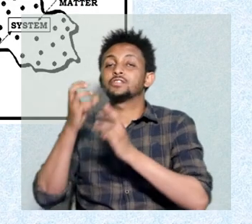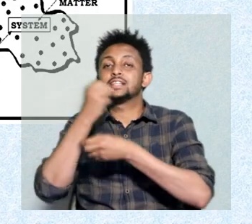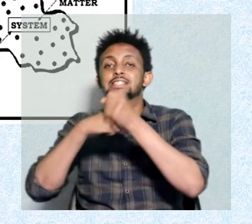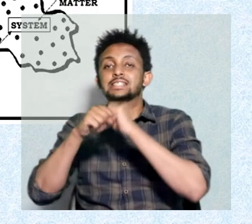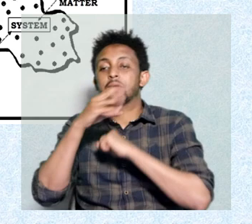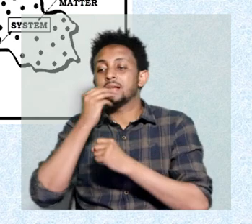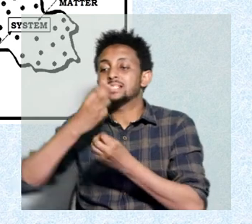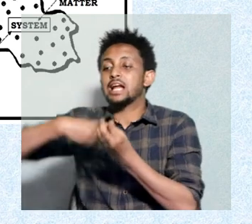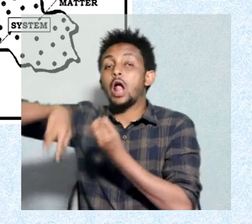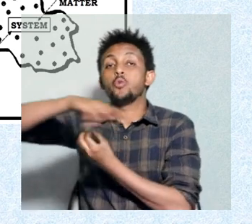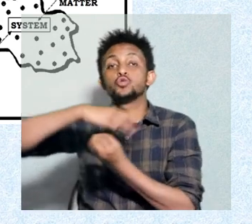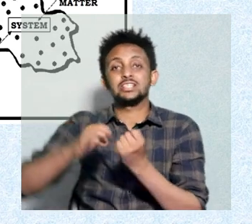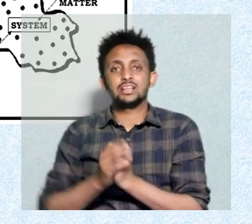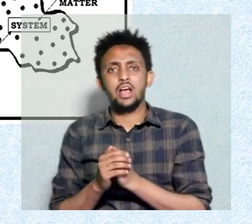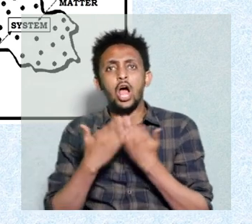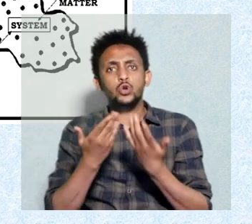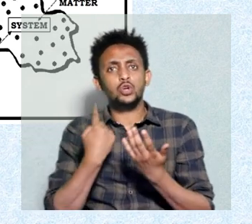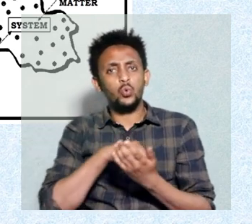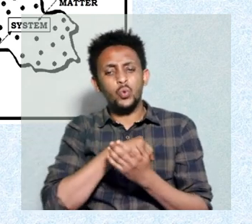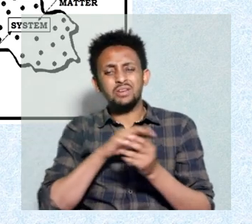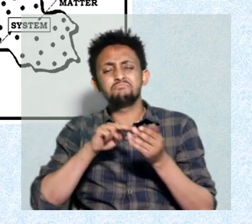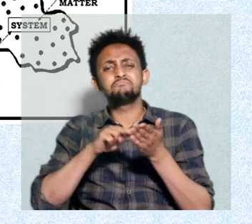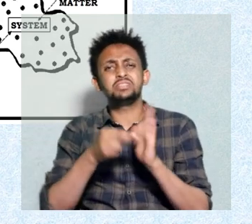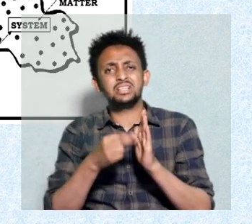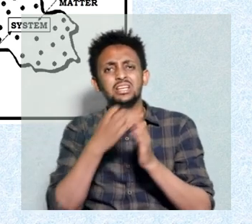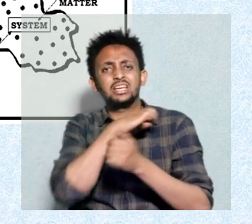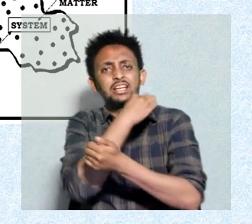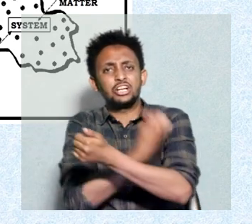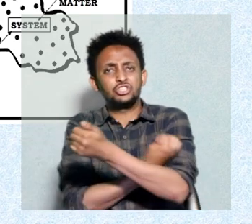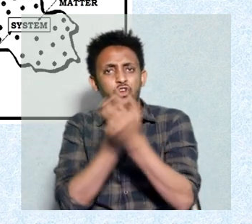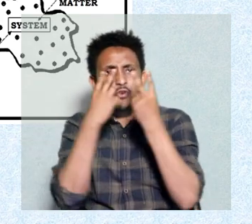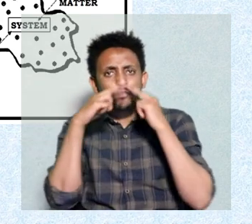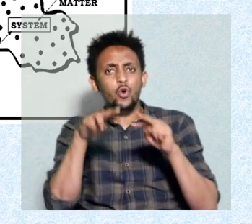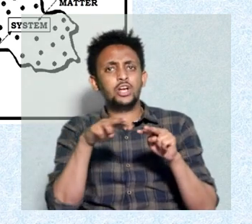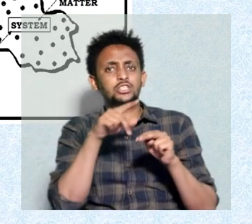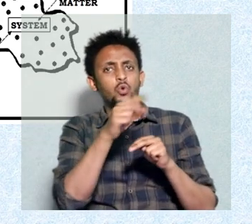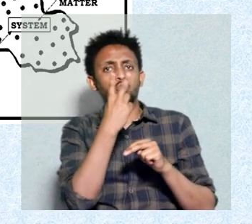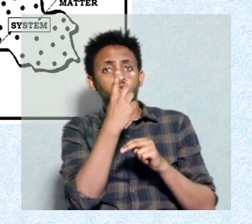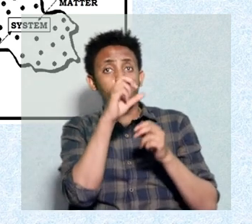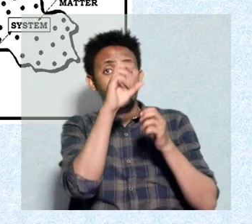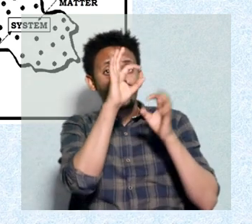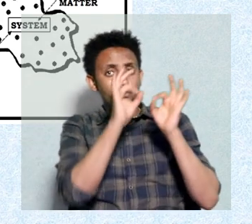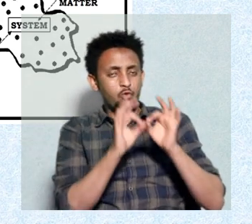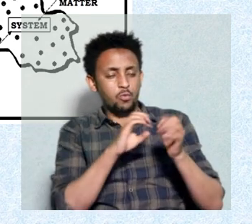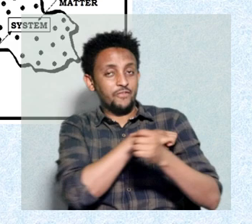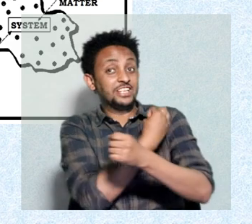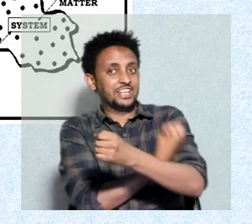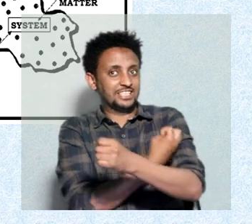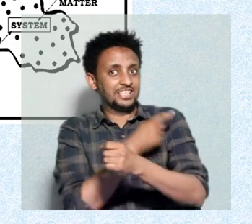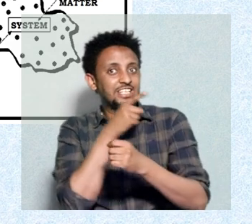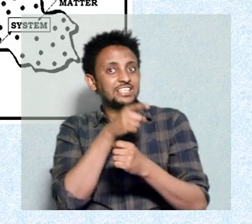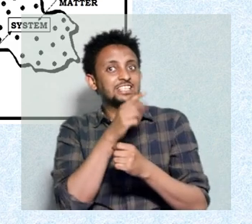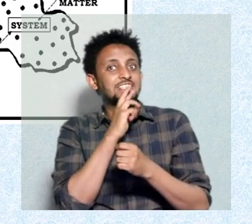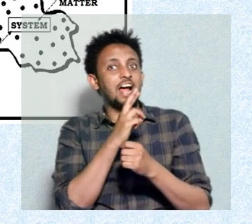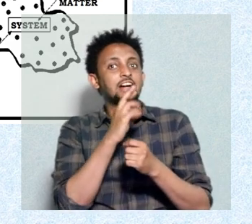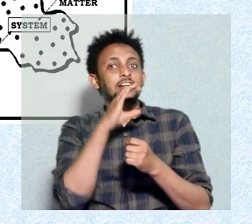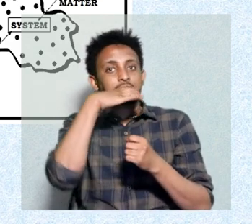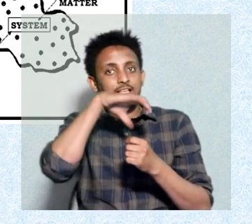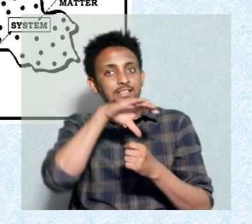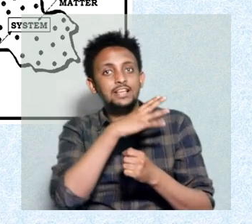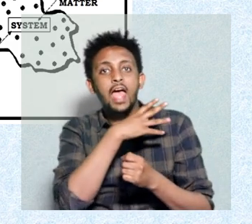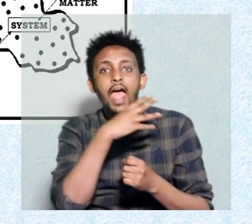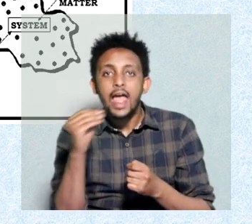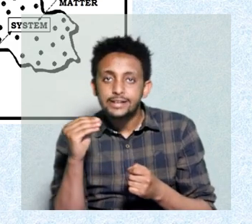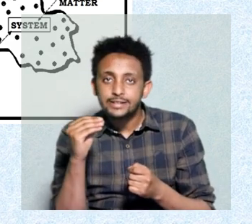and the surrounding. Actually, when you mean by energy, we are focusing on the two forms of energy. And these are heat